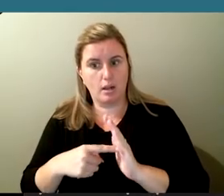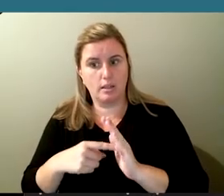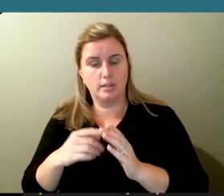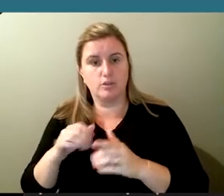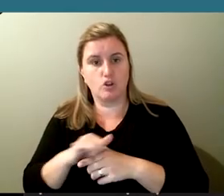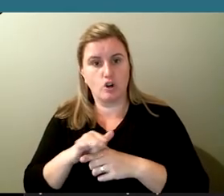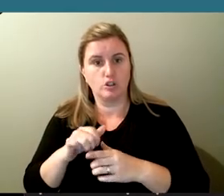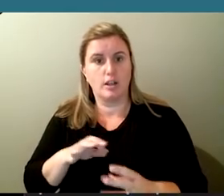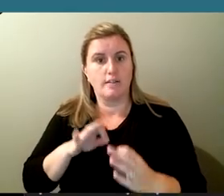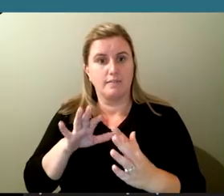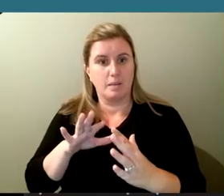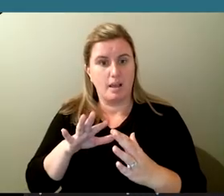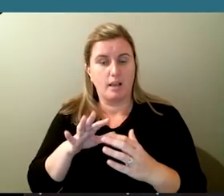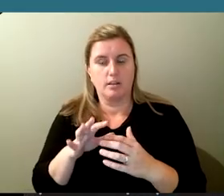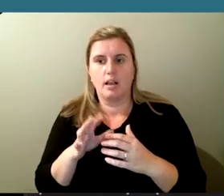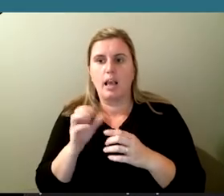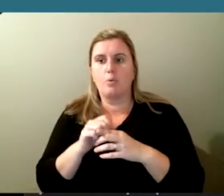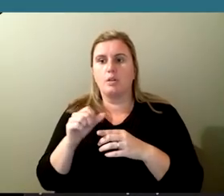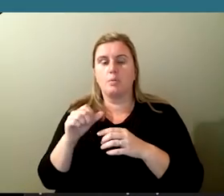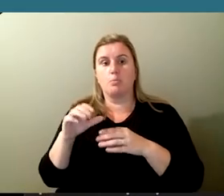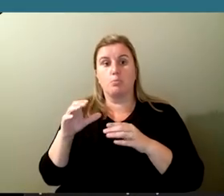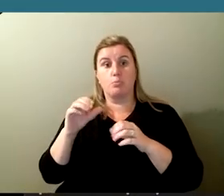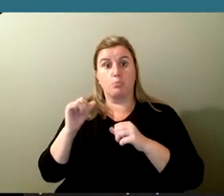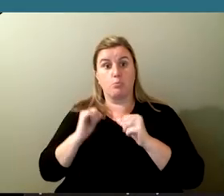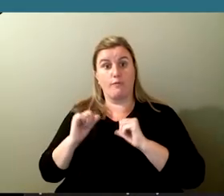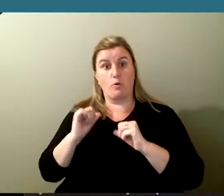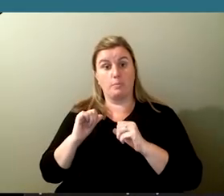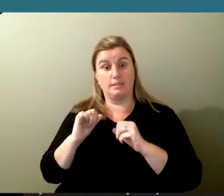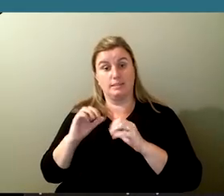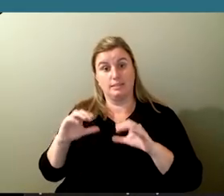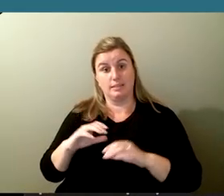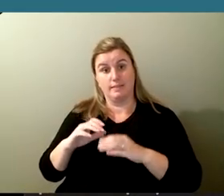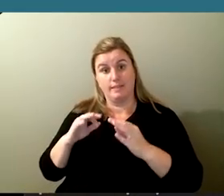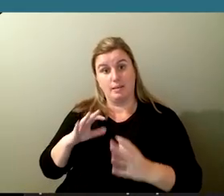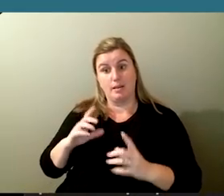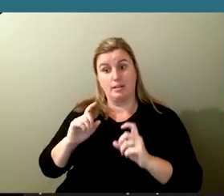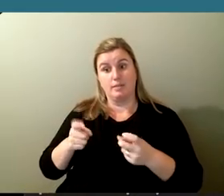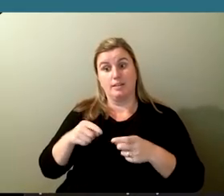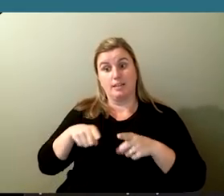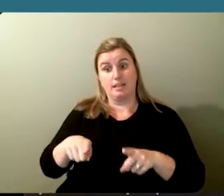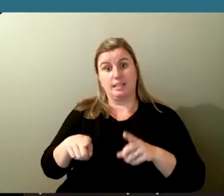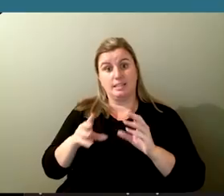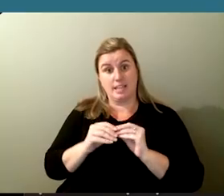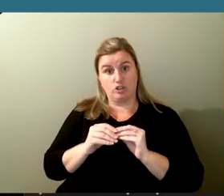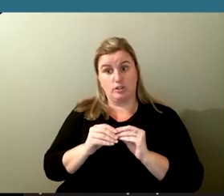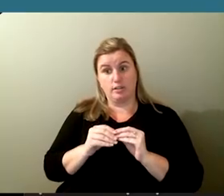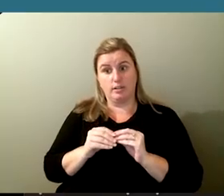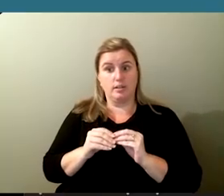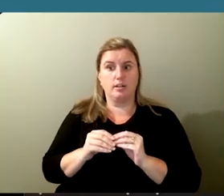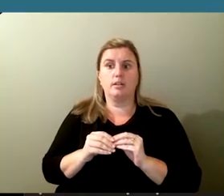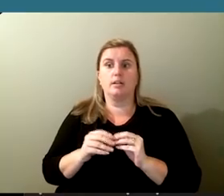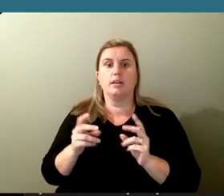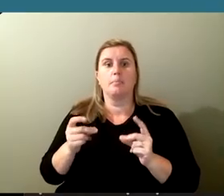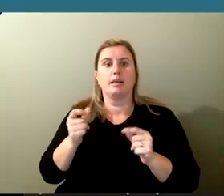and feedback, and with performance feedback actually being delivered in session following, immediately